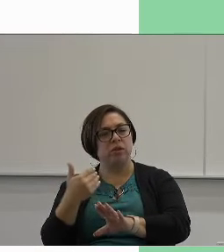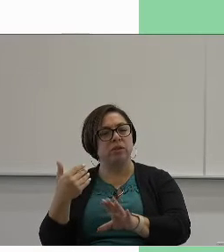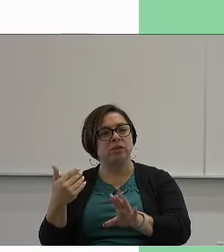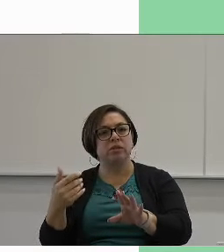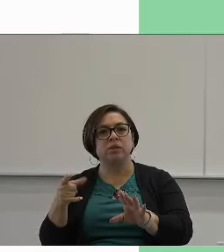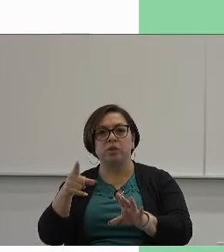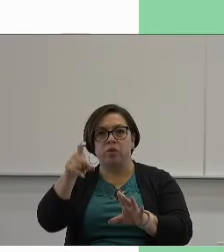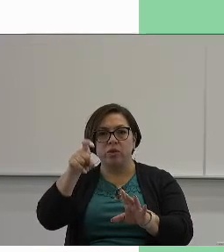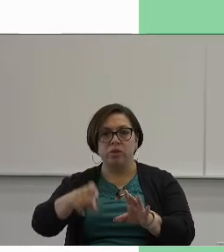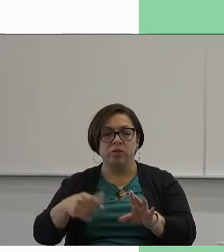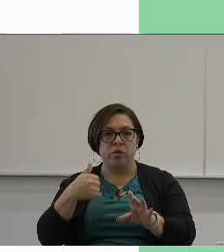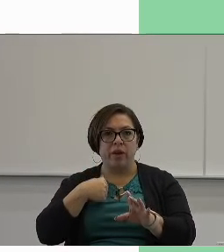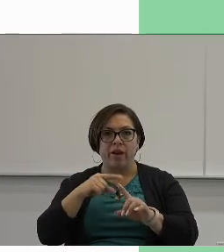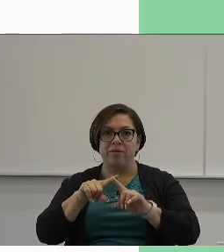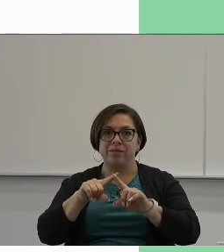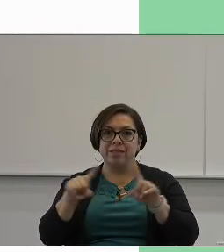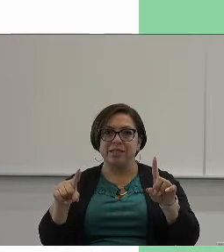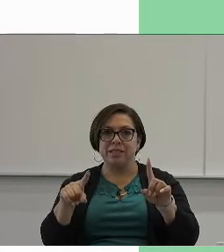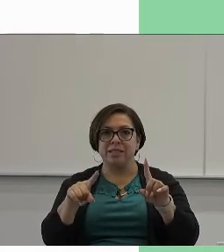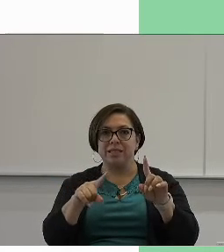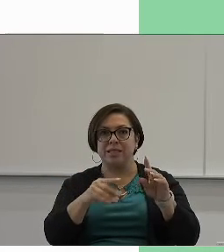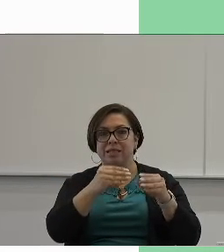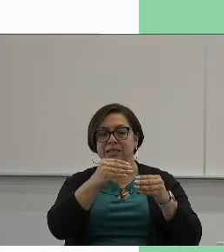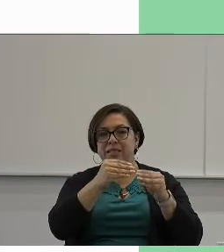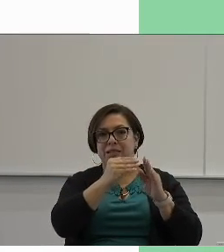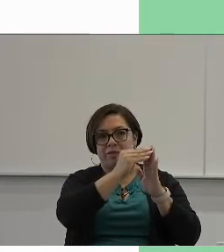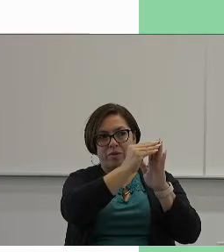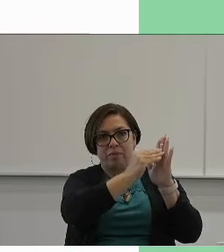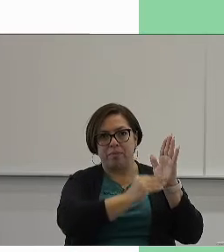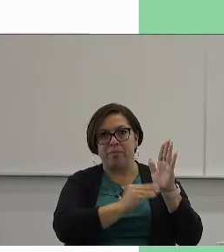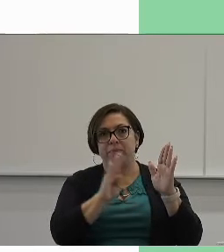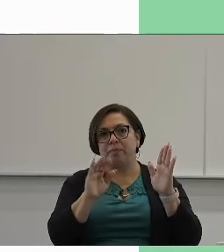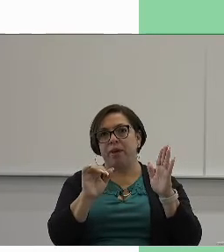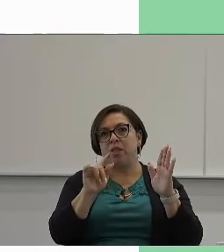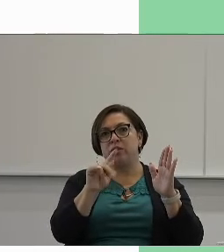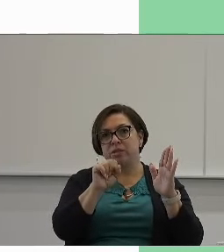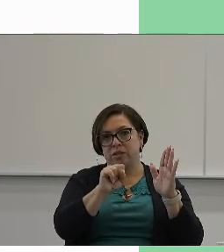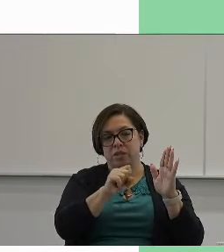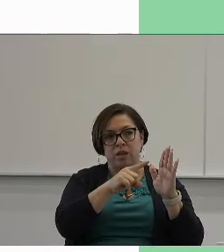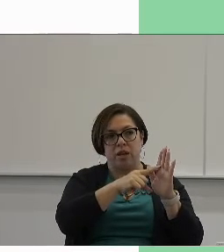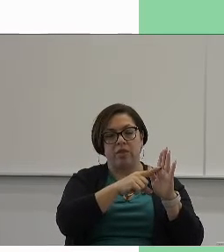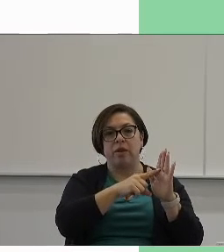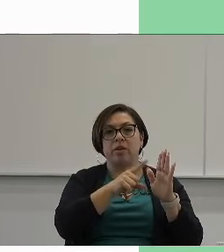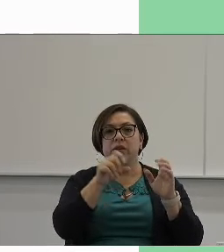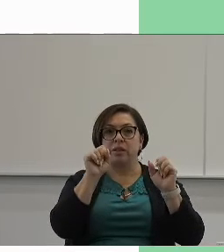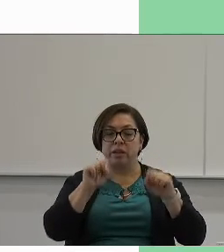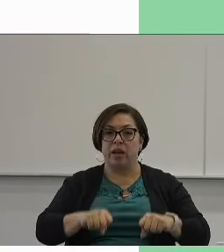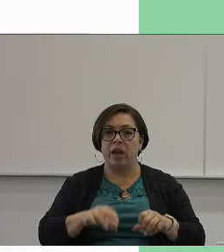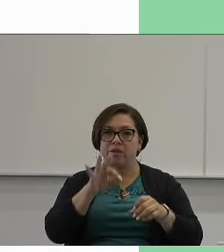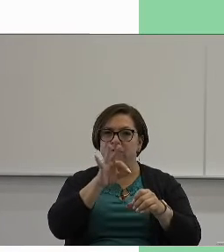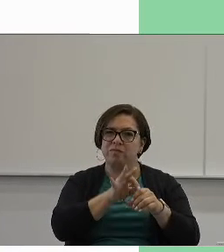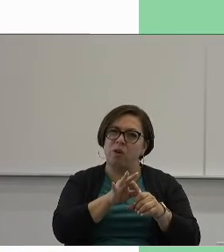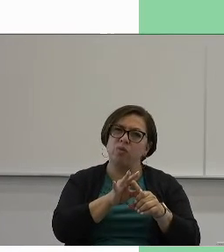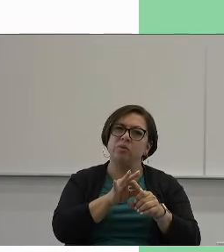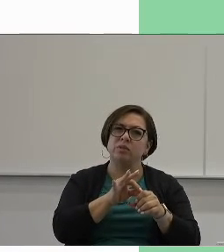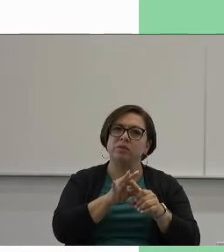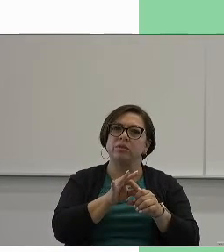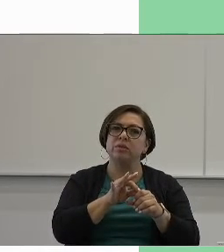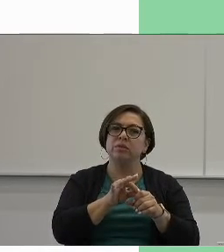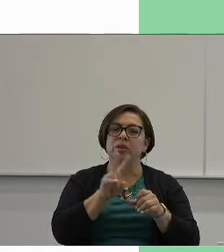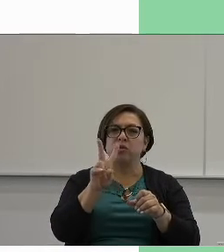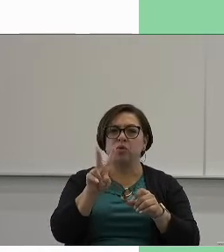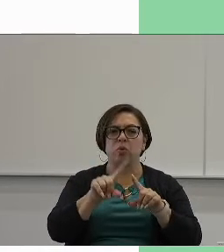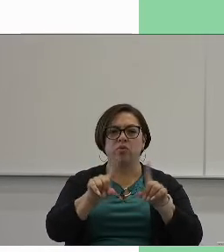have to have different ballots and different people at the election precinct will be voting in different trustee districts, which can cause some confusion. And so